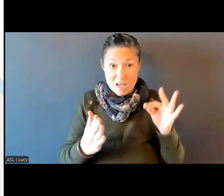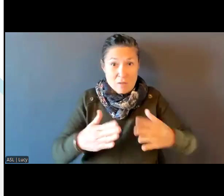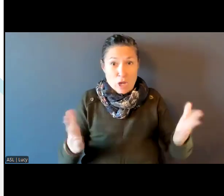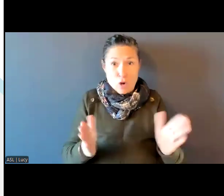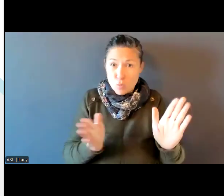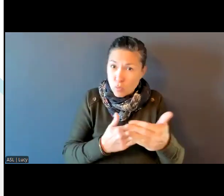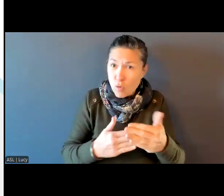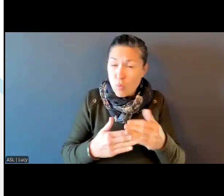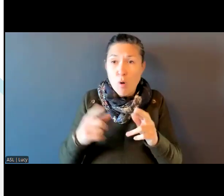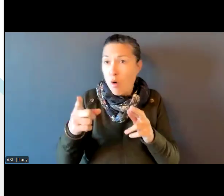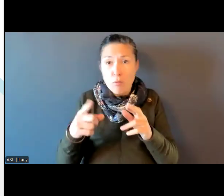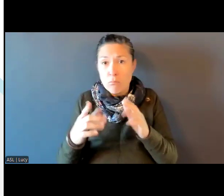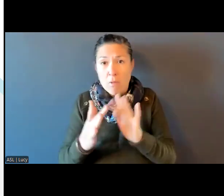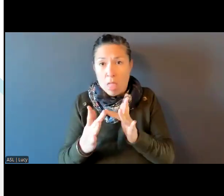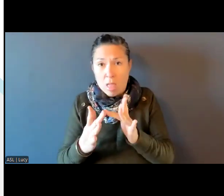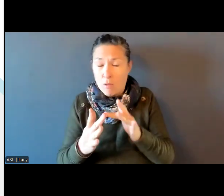are any.